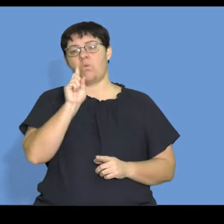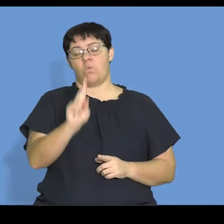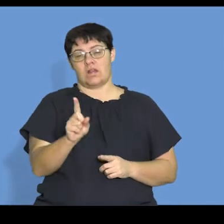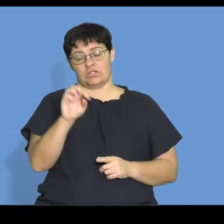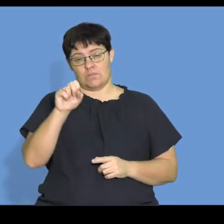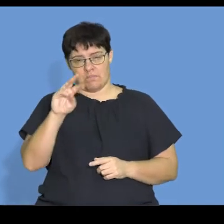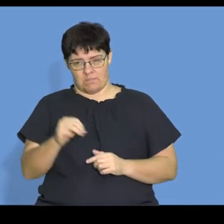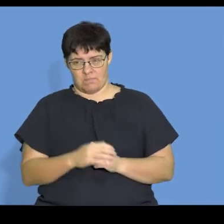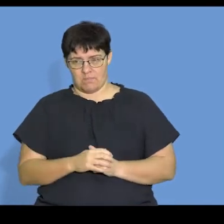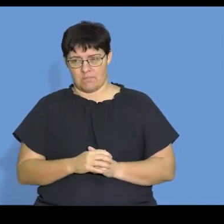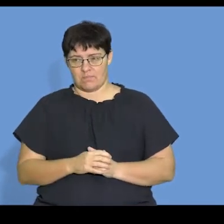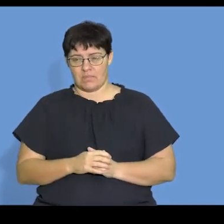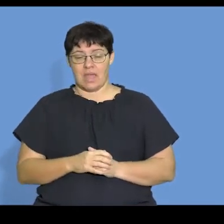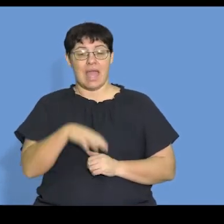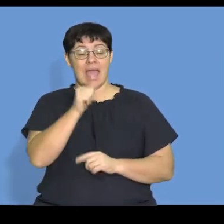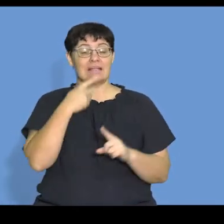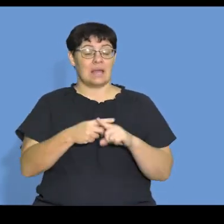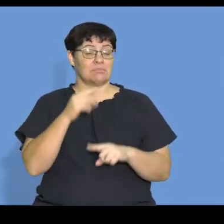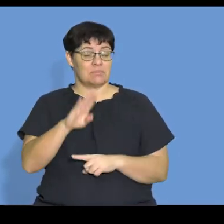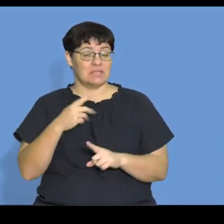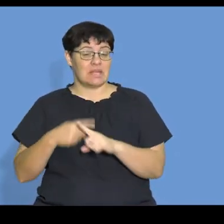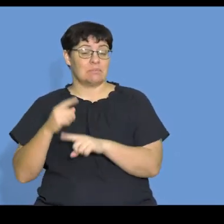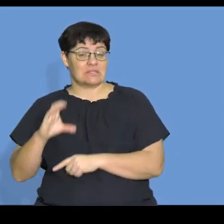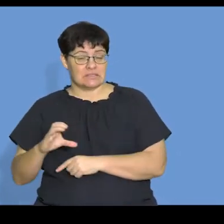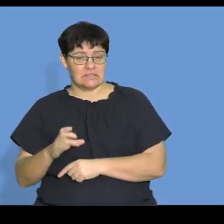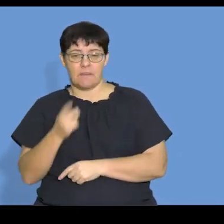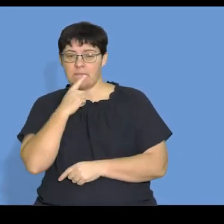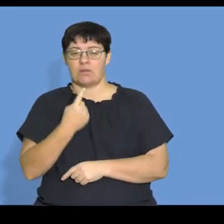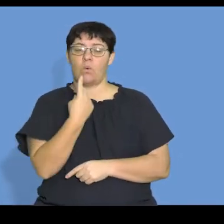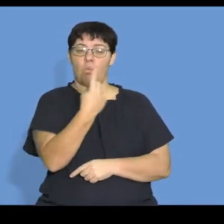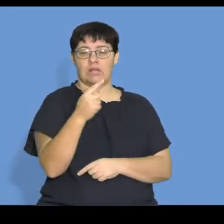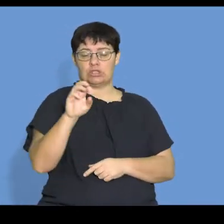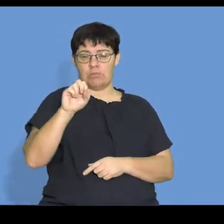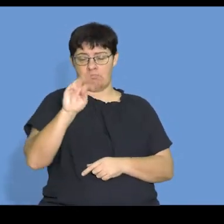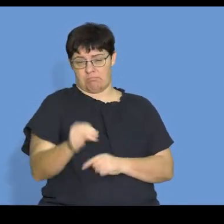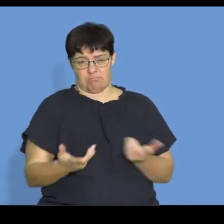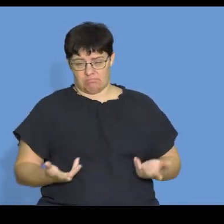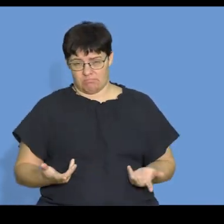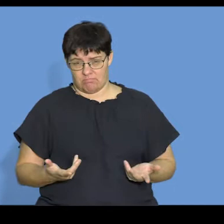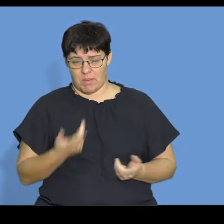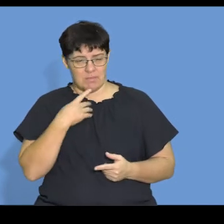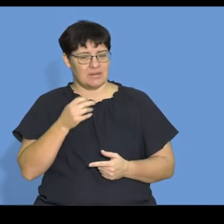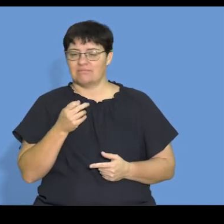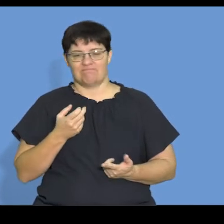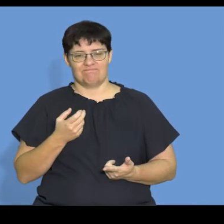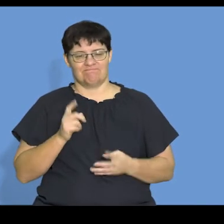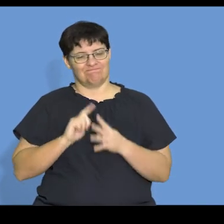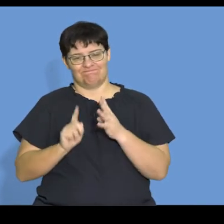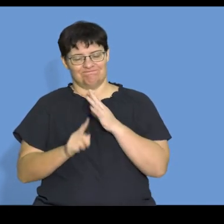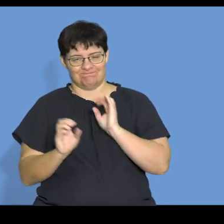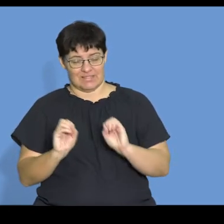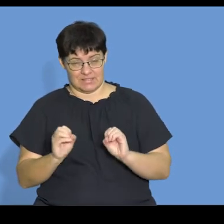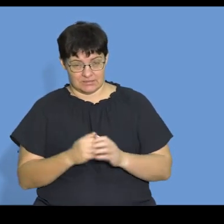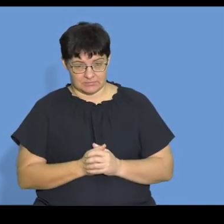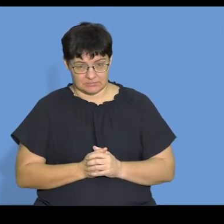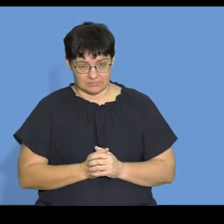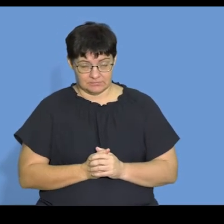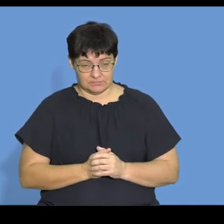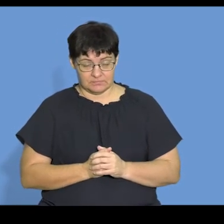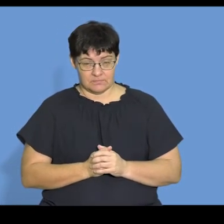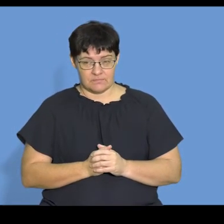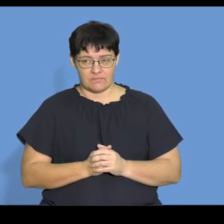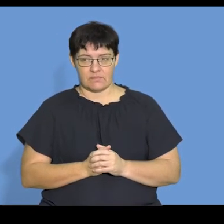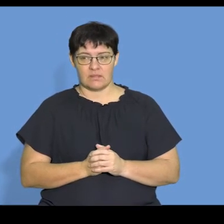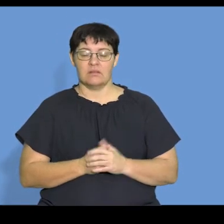because A times B times C is just one term and not a lot of terms. The